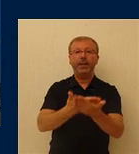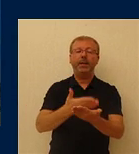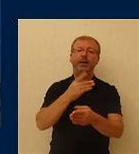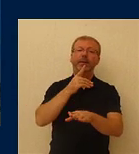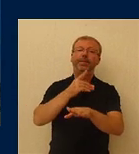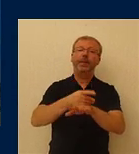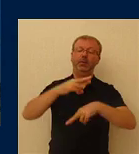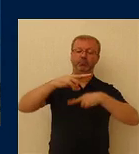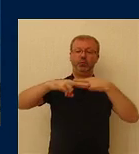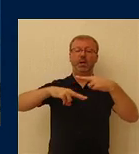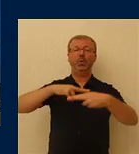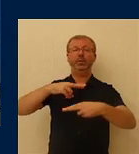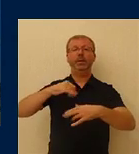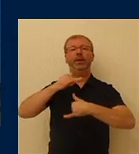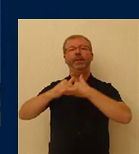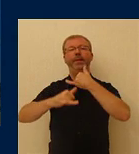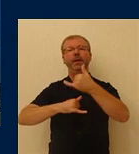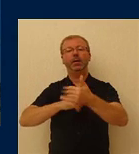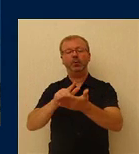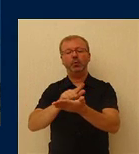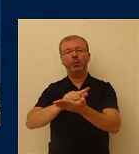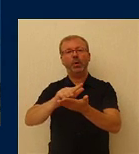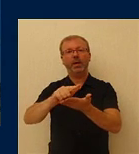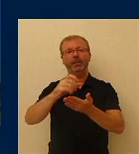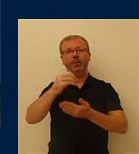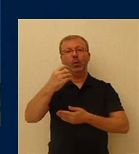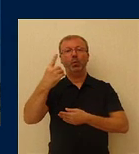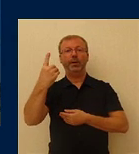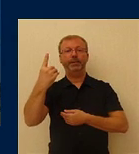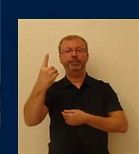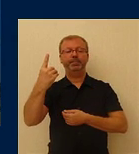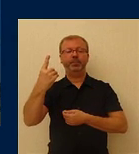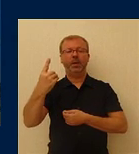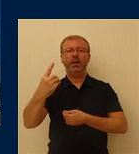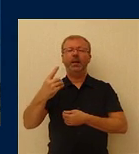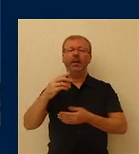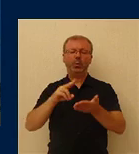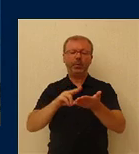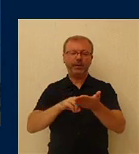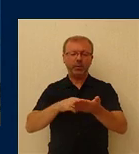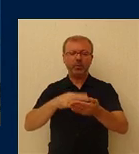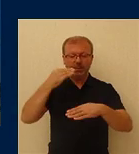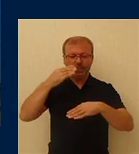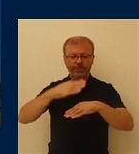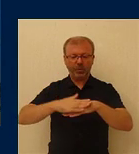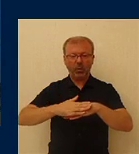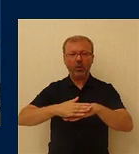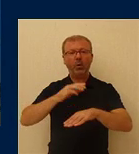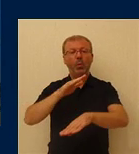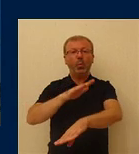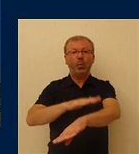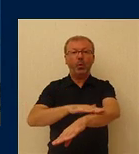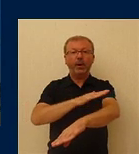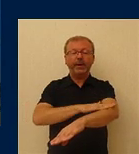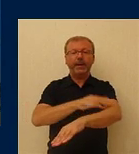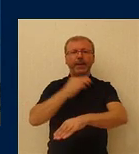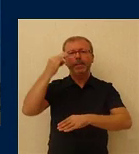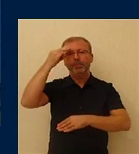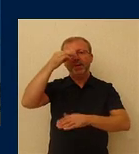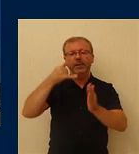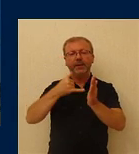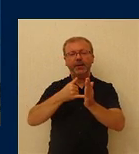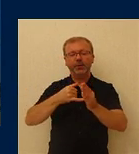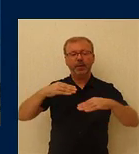year 1201. It was used for walking contemplation by the